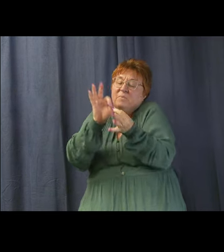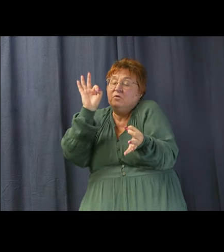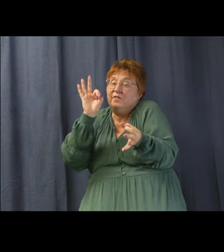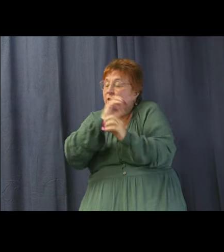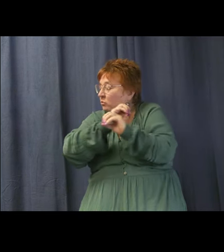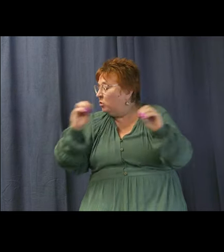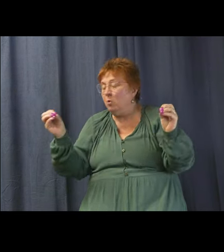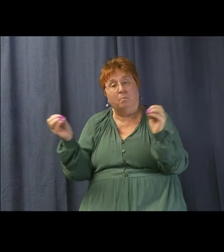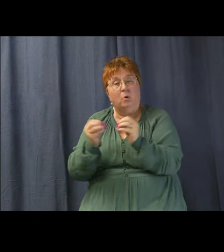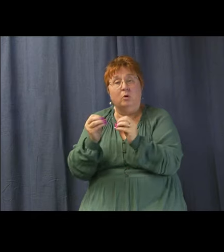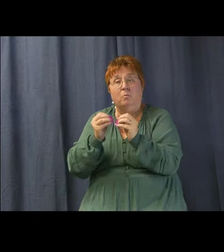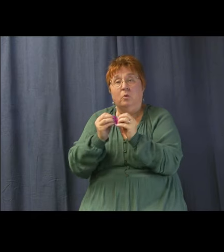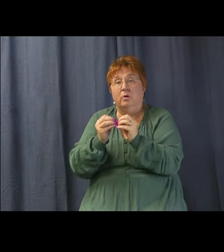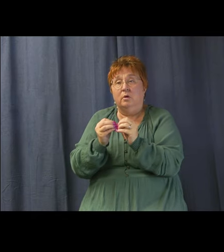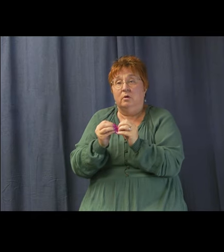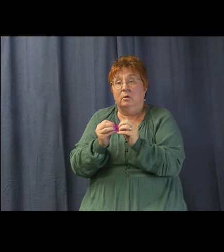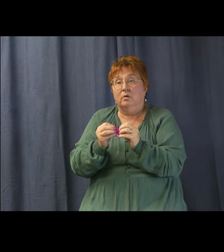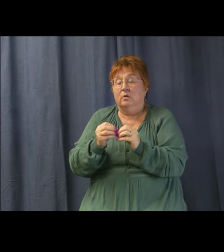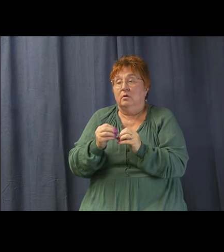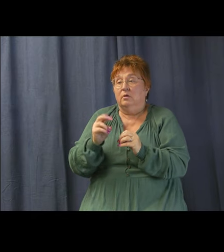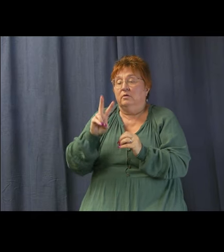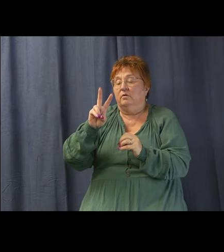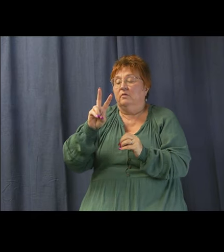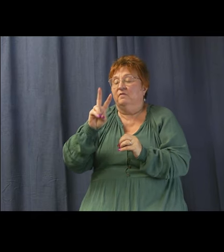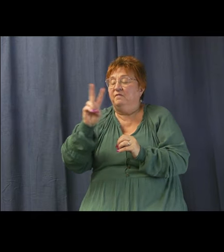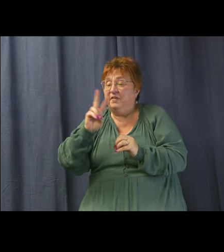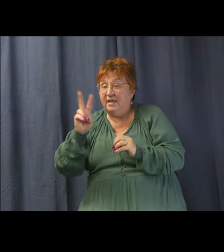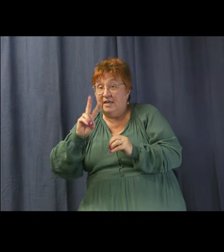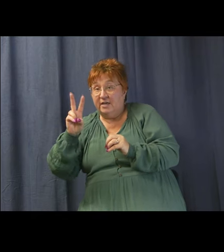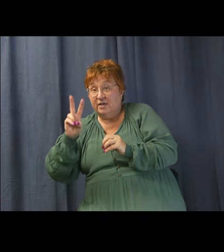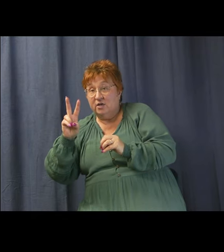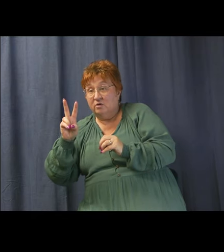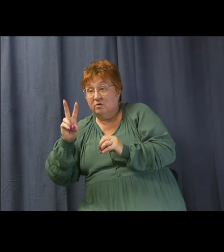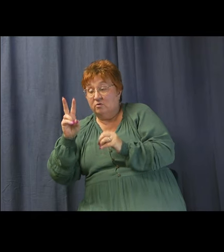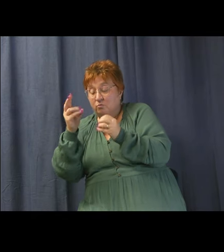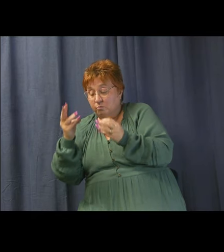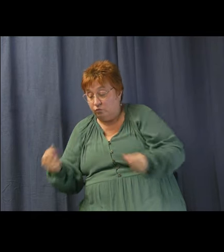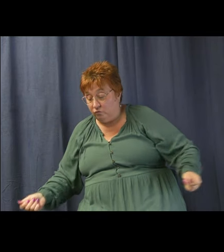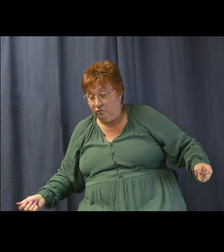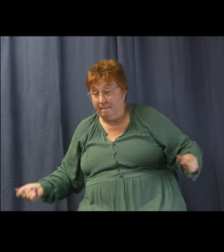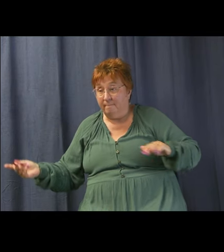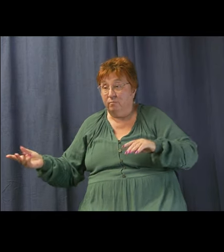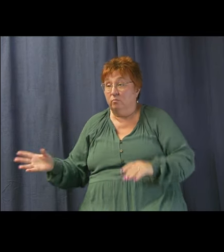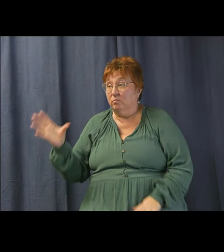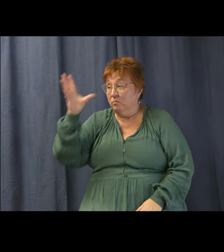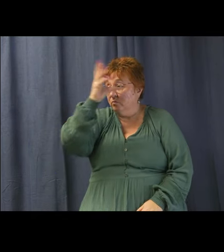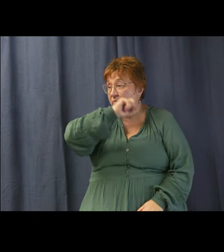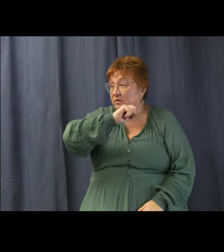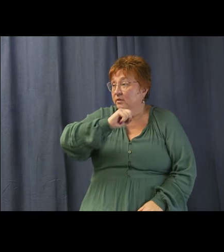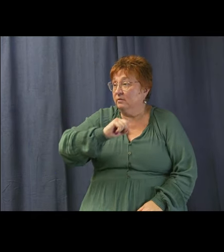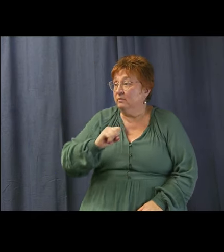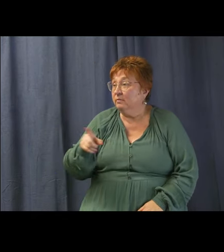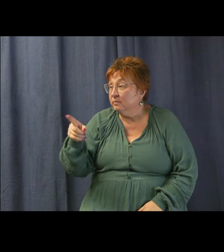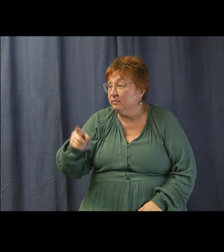it becomes defective, and the letter Vav is missing because the sun, the moon, and the stars are great light, but they're not as bright as the